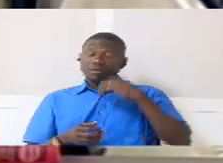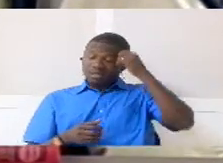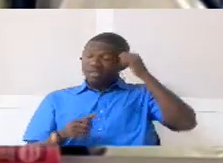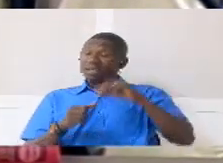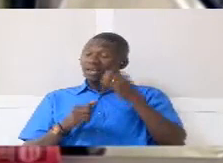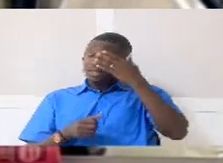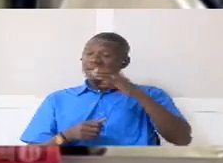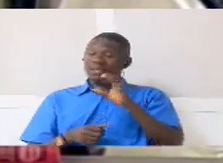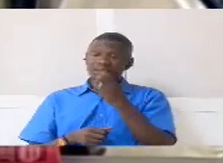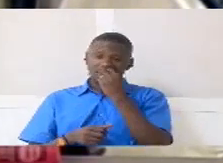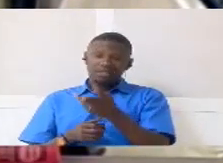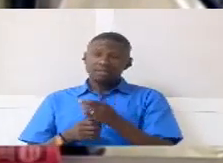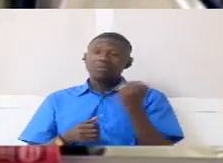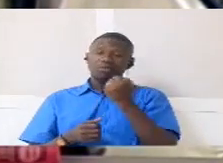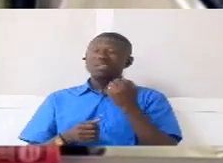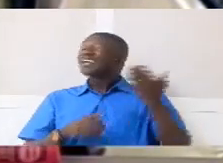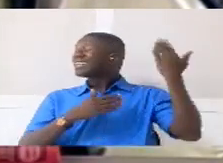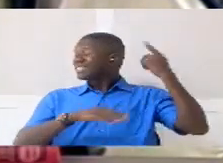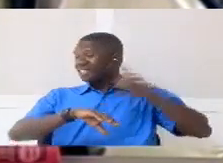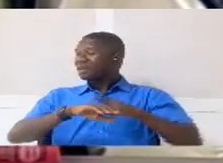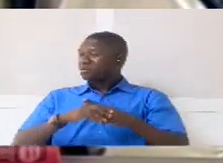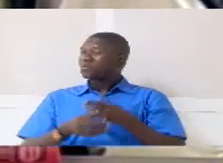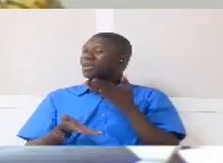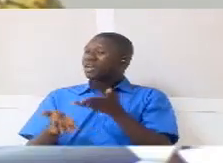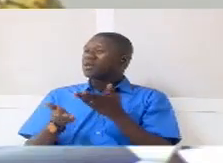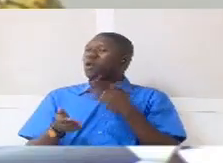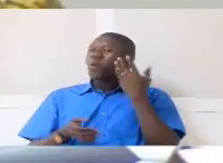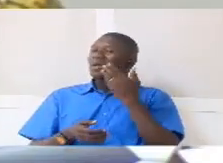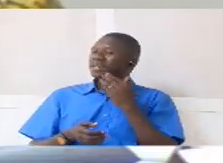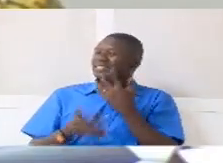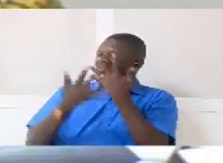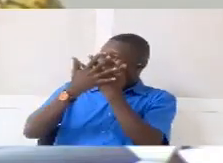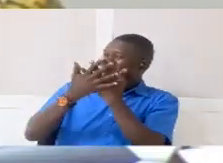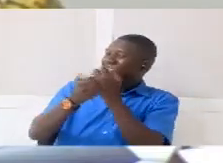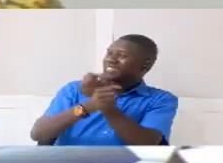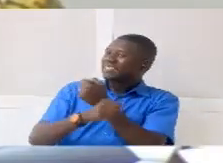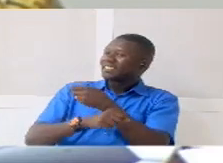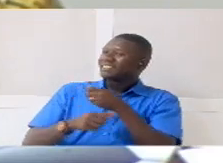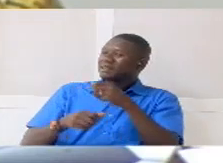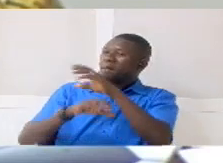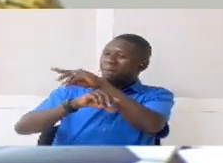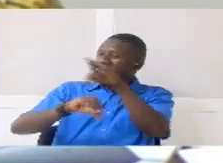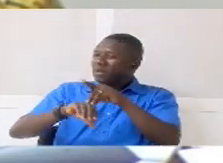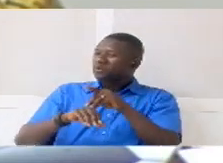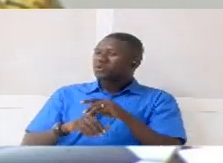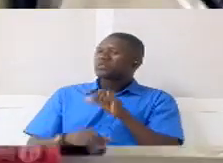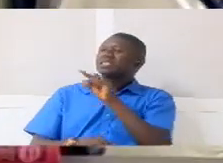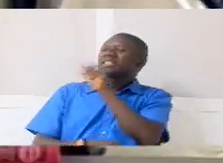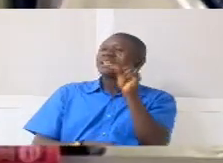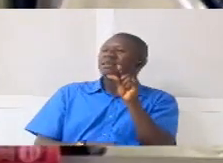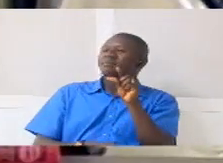because we were aware at a time when the prison was being referred to as a 5-star hotel.